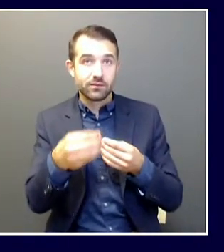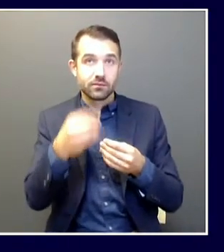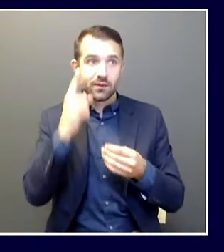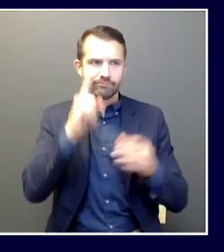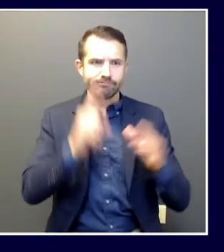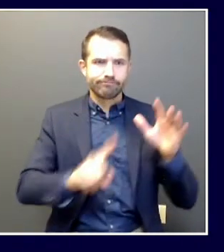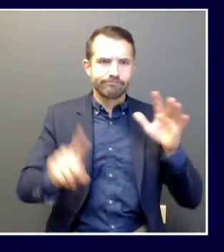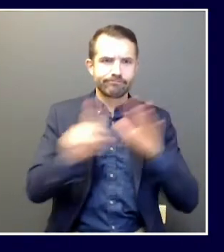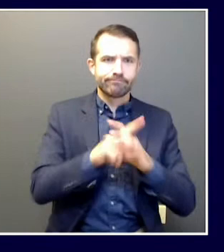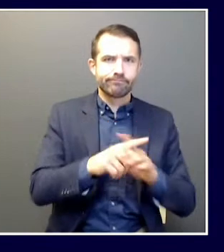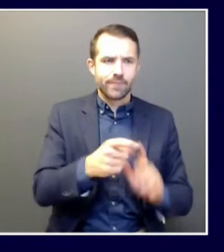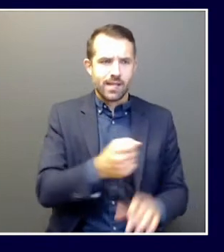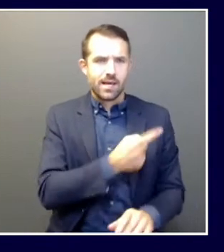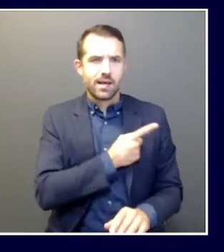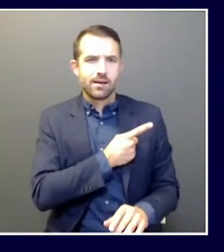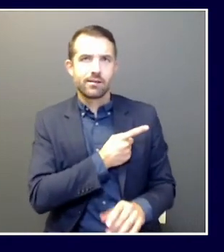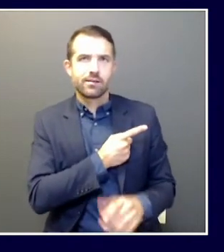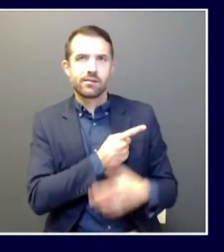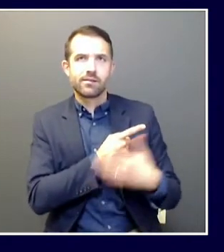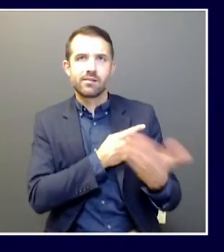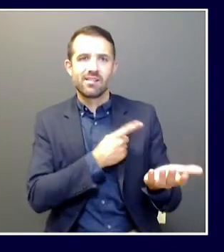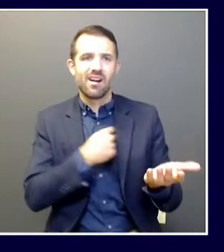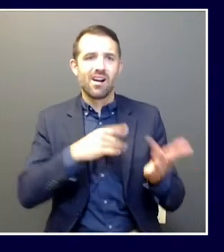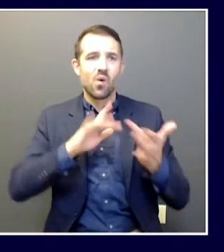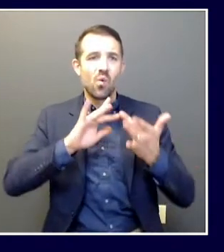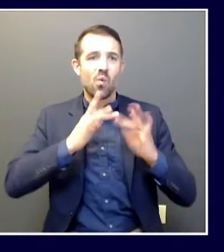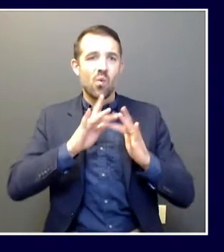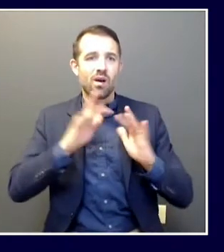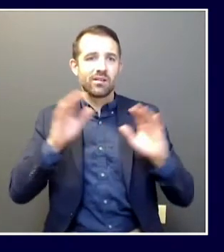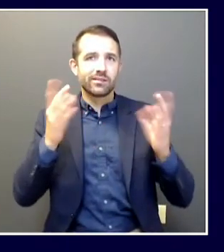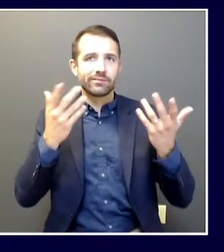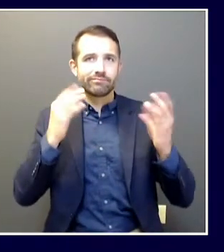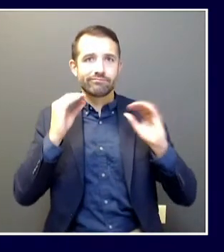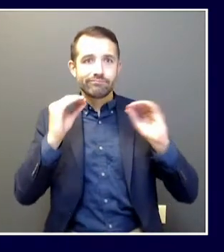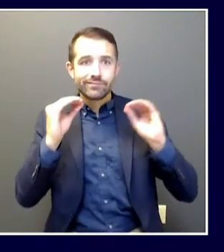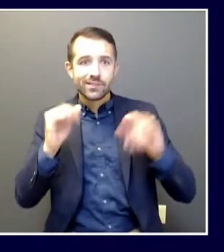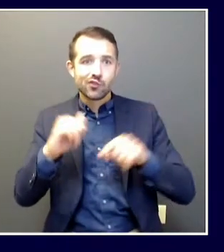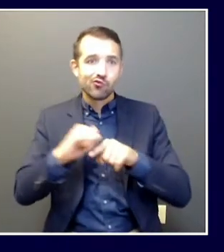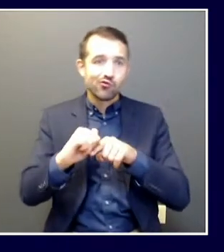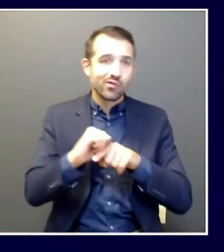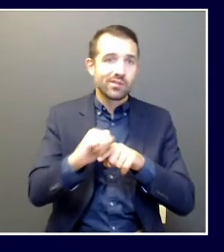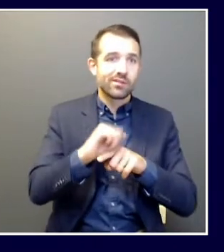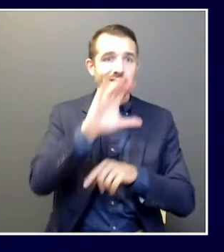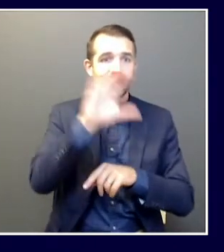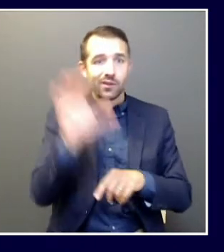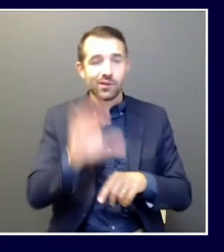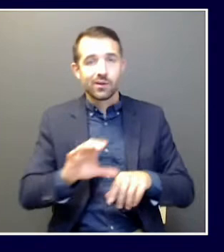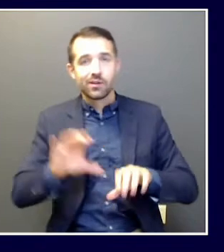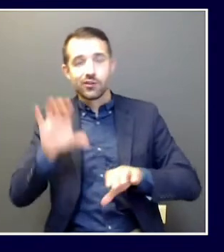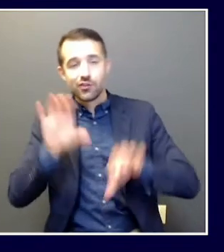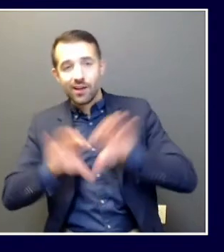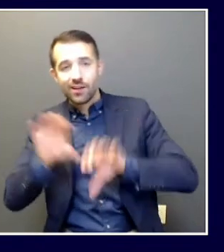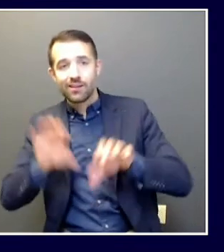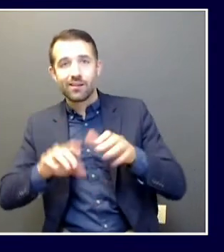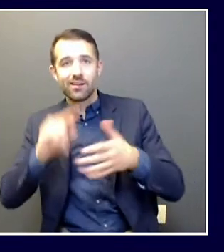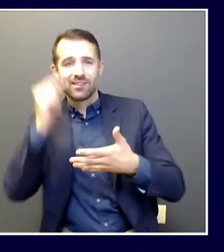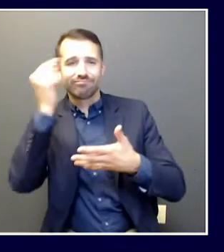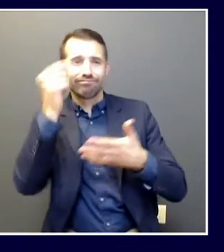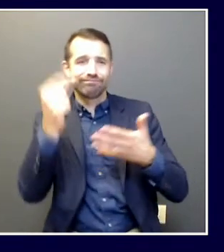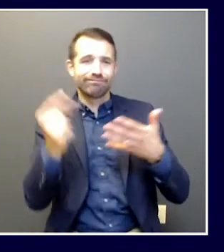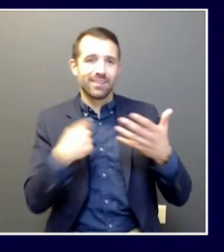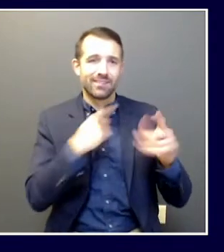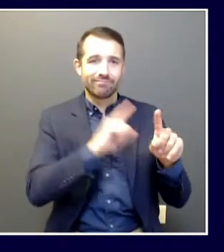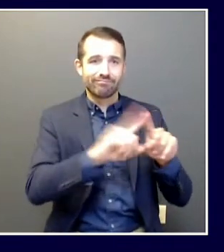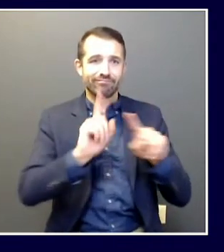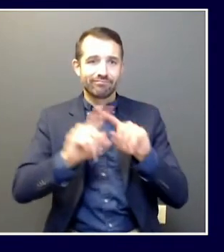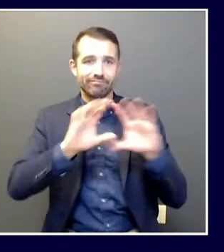some webinars lately or Zoom chats with different groups to hear questions, try to answer them as